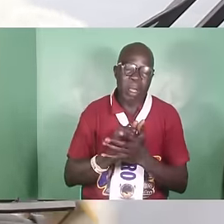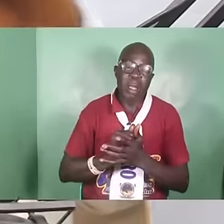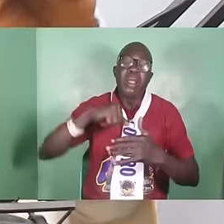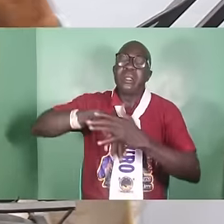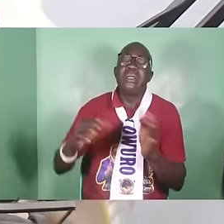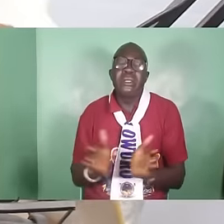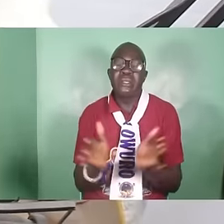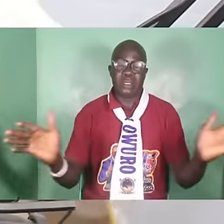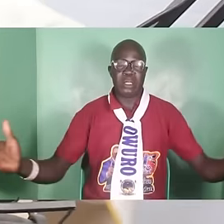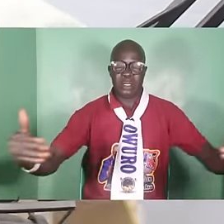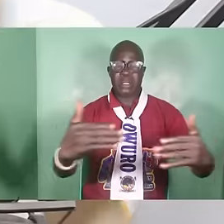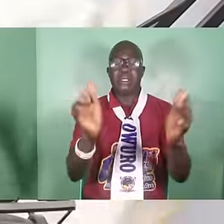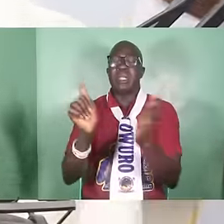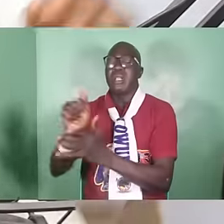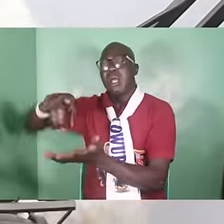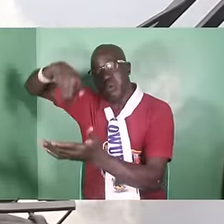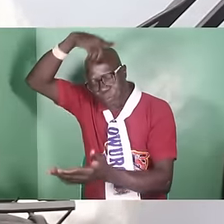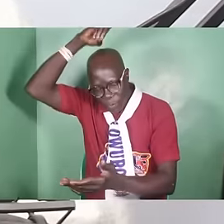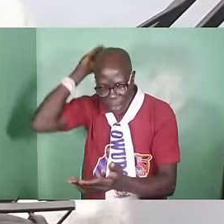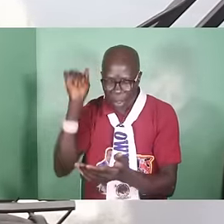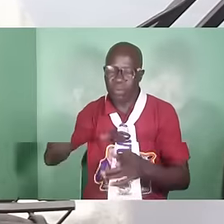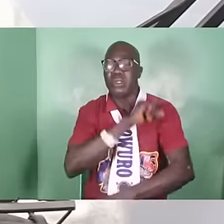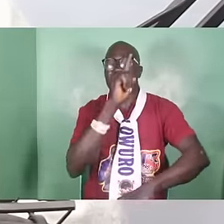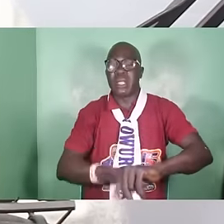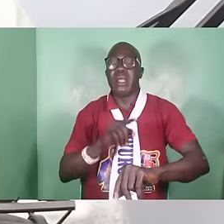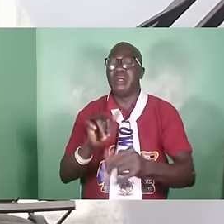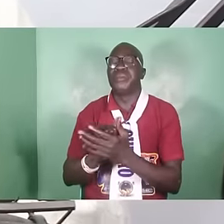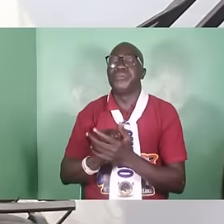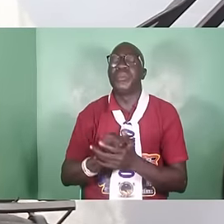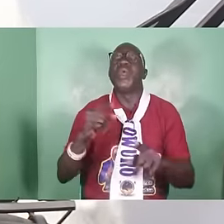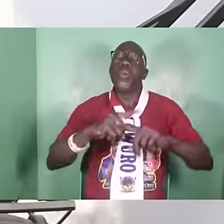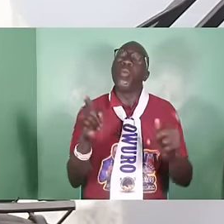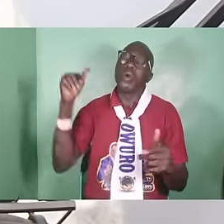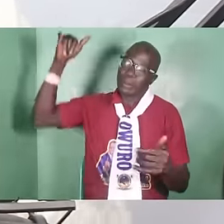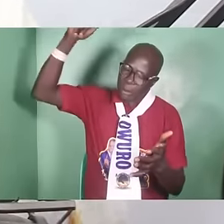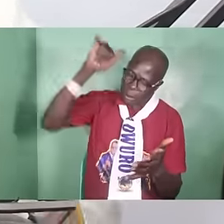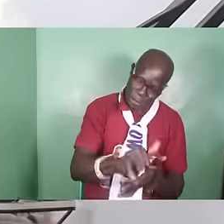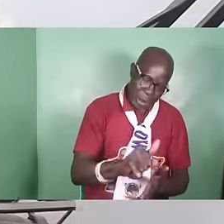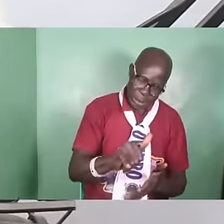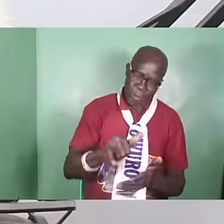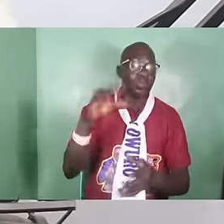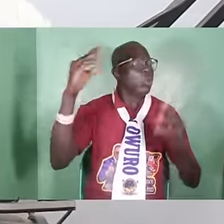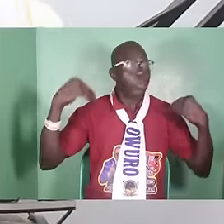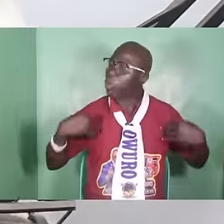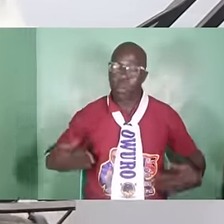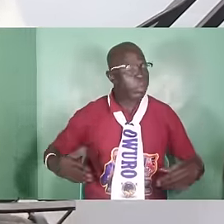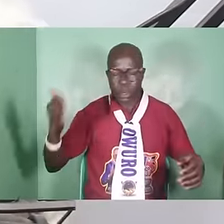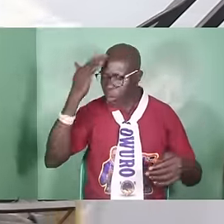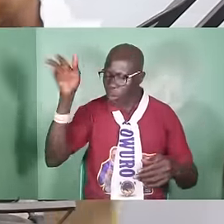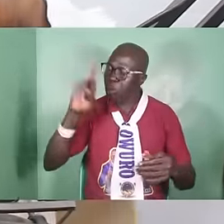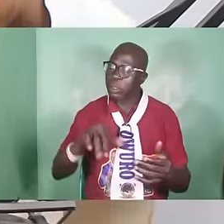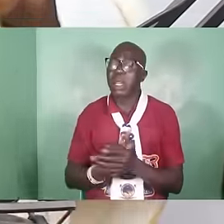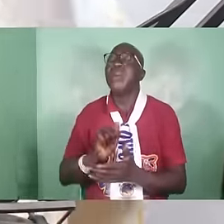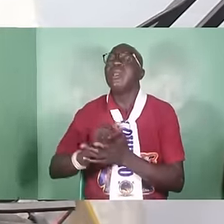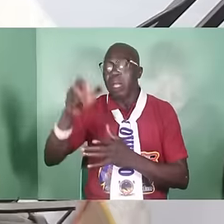are general. During David regime. What your general near Koko Dafidi? But sibe. Yes. And the Kako down woman. Nobody